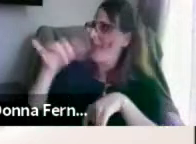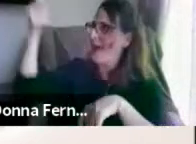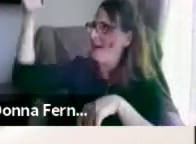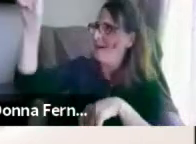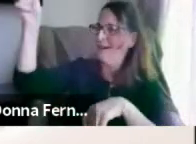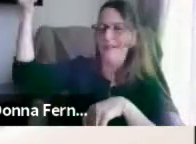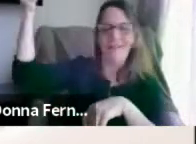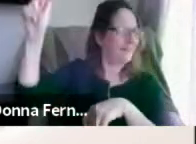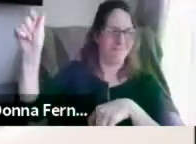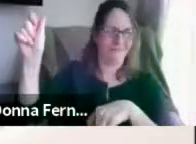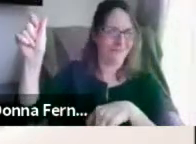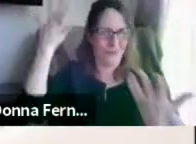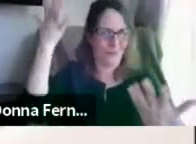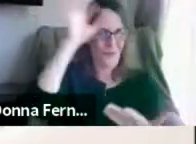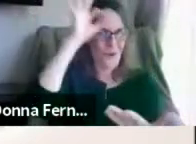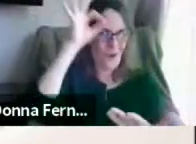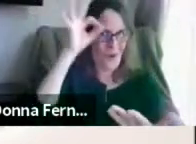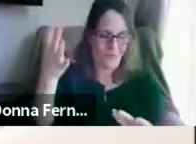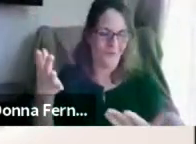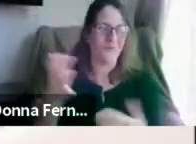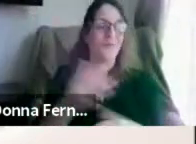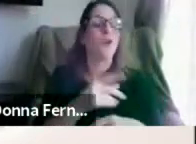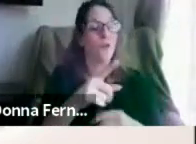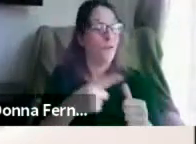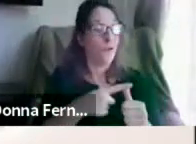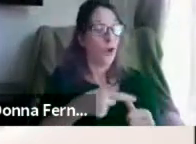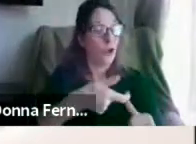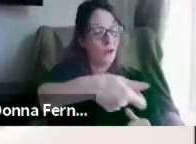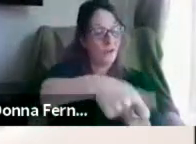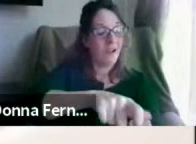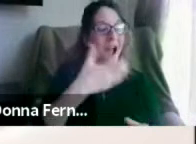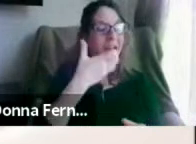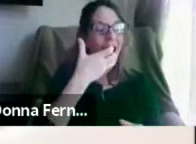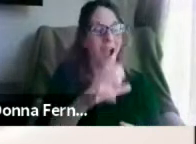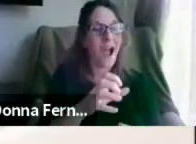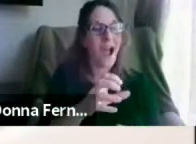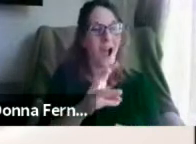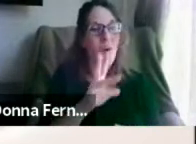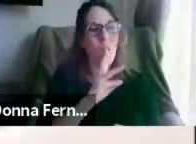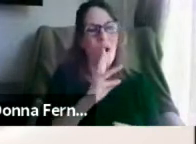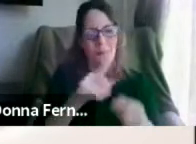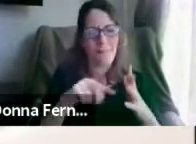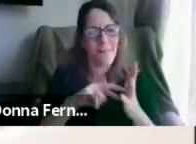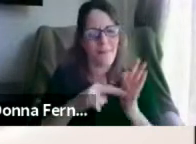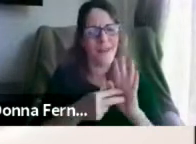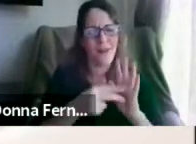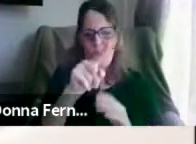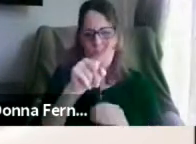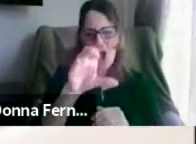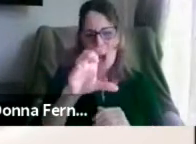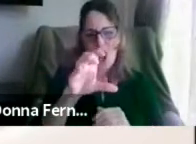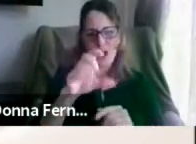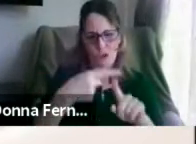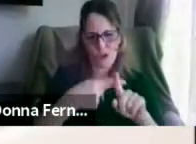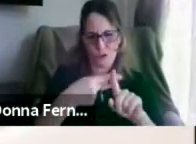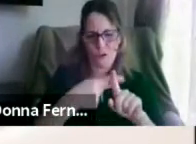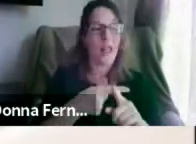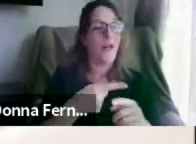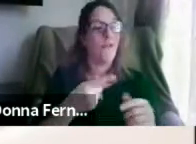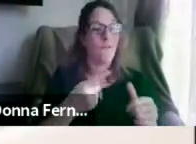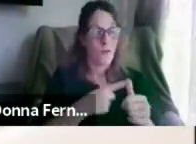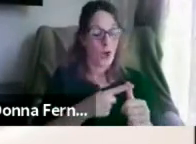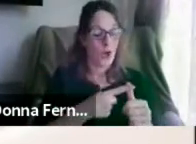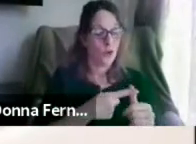hands. Start with hot water. Hot water is considered above 100 degrees. Wet your hands and apply